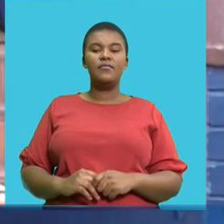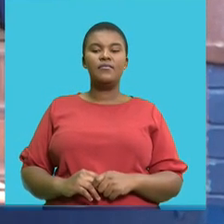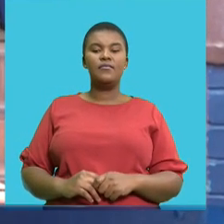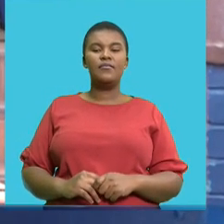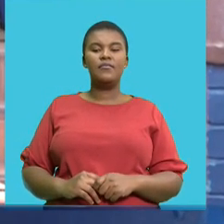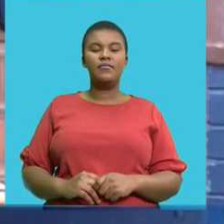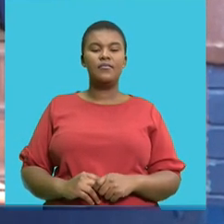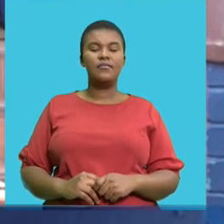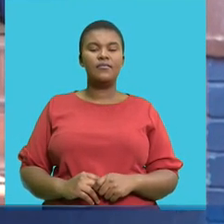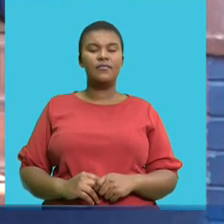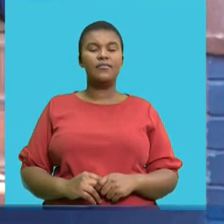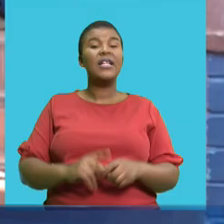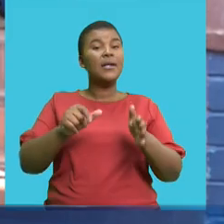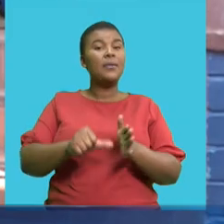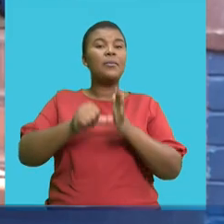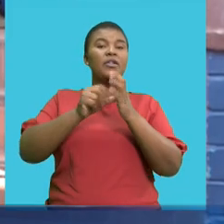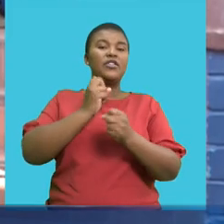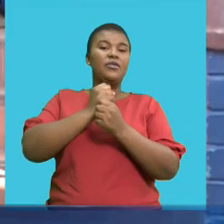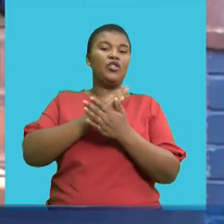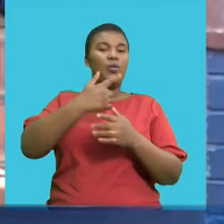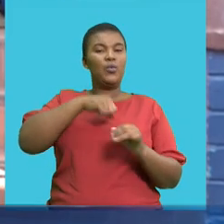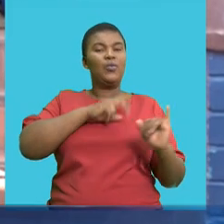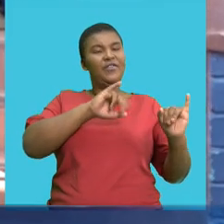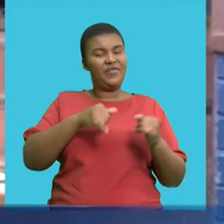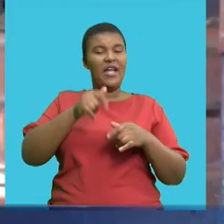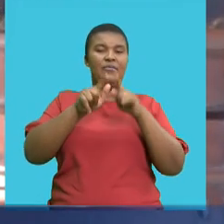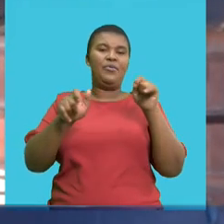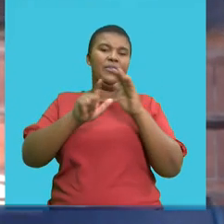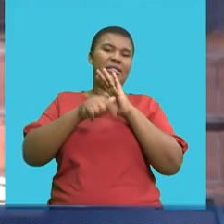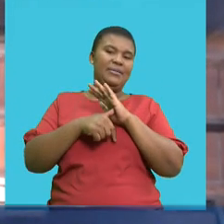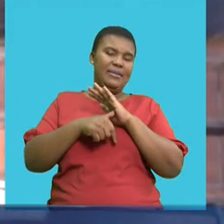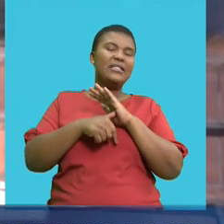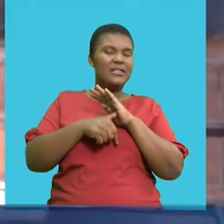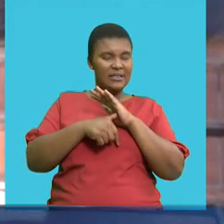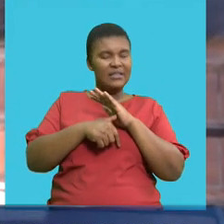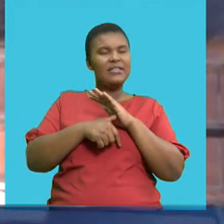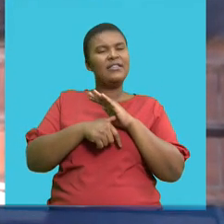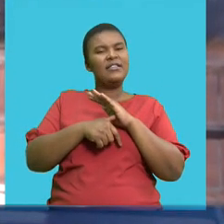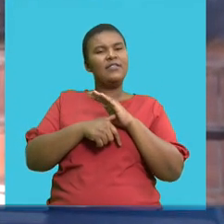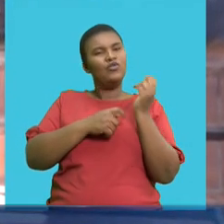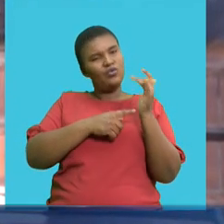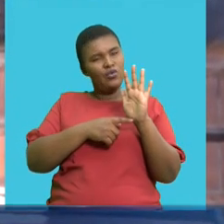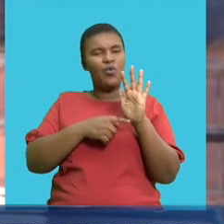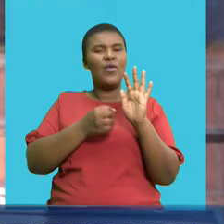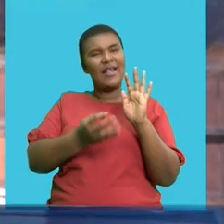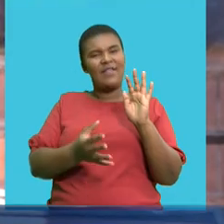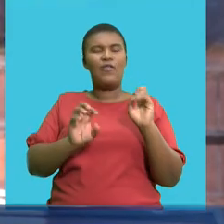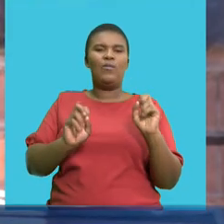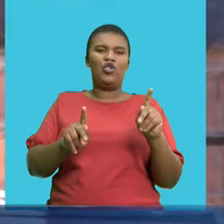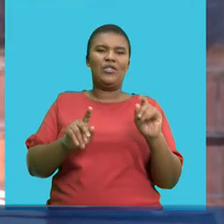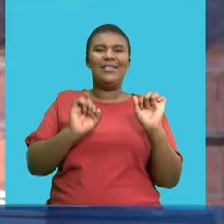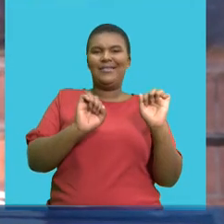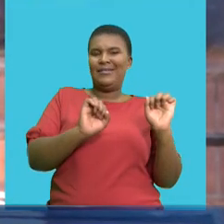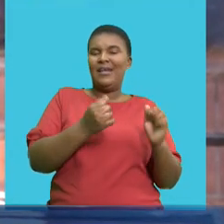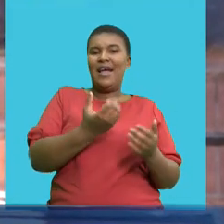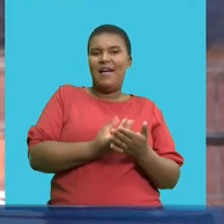invite people living with disability and expose them to opportunities that they also